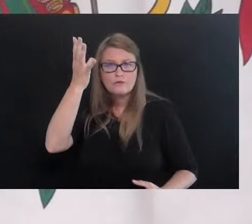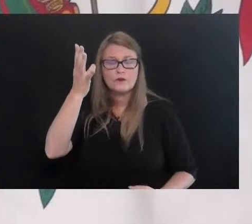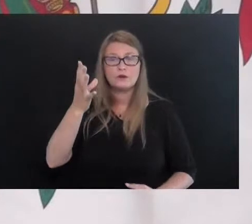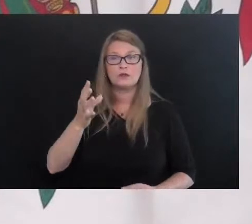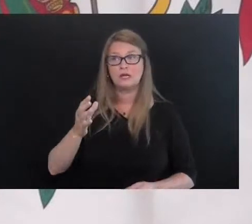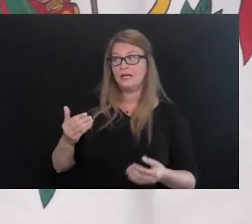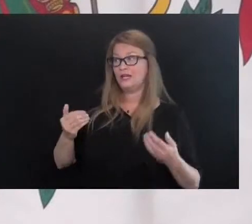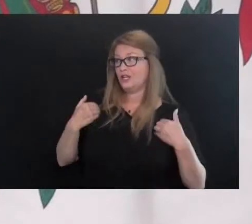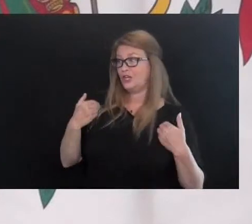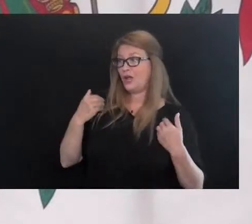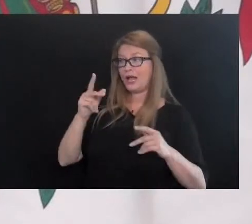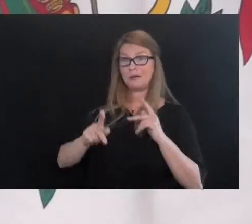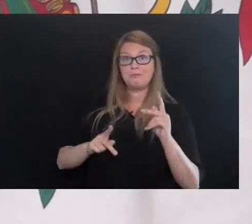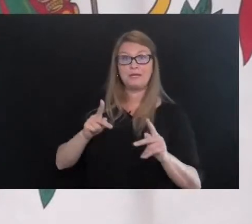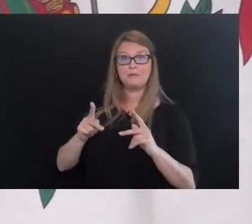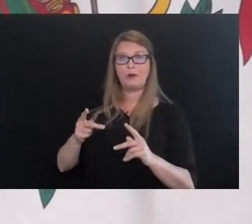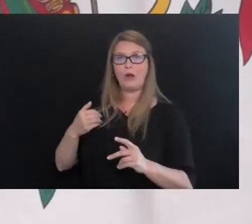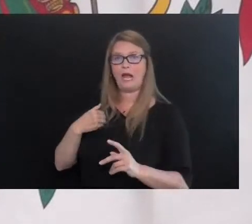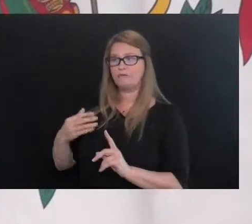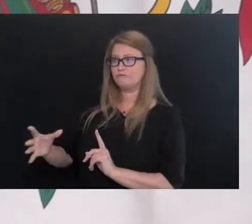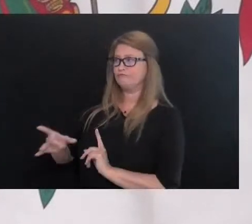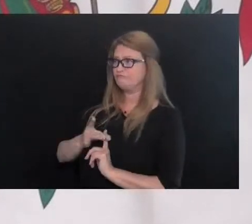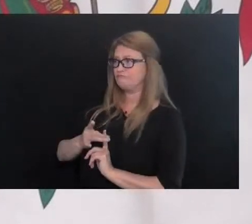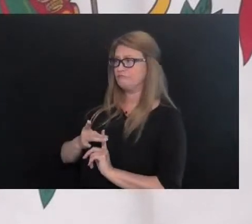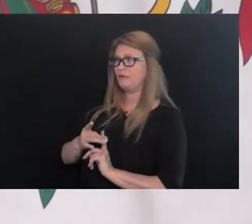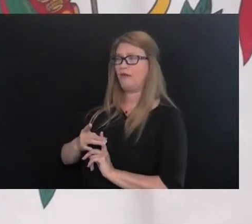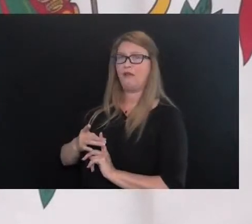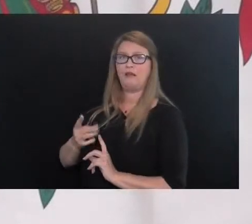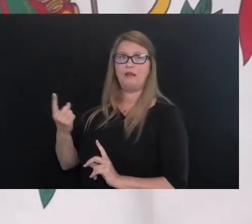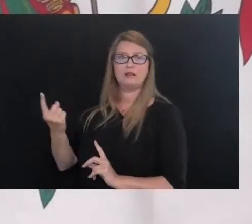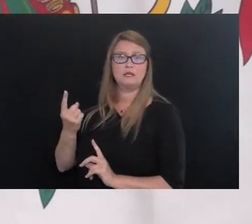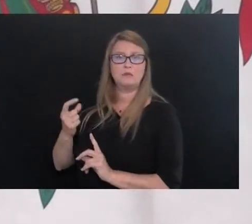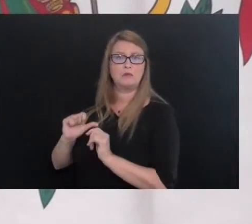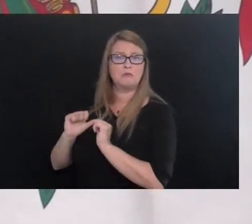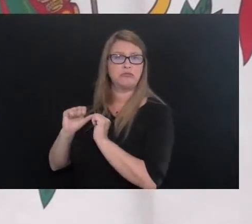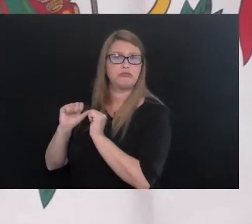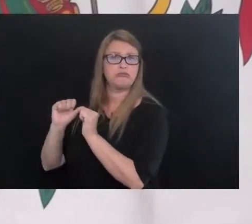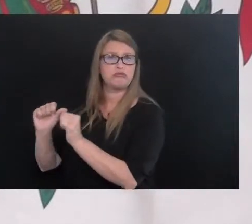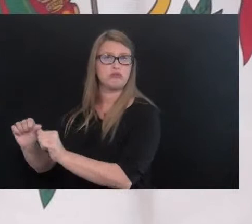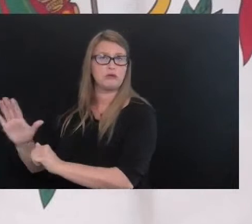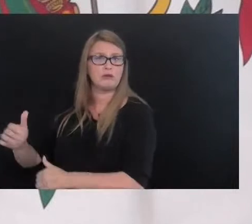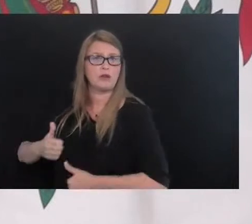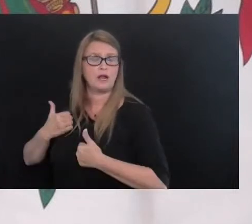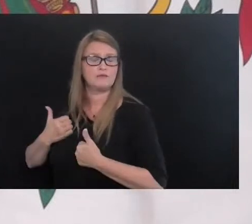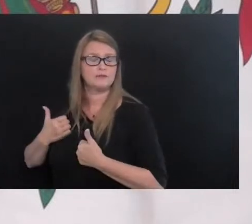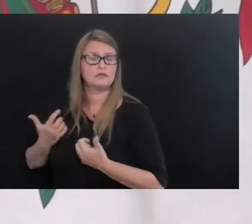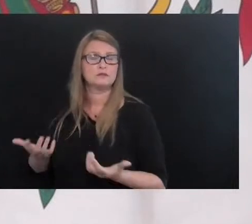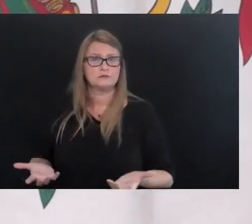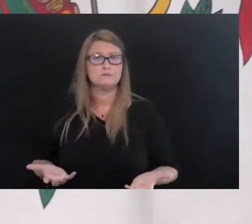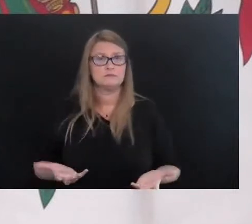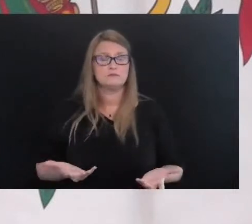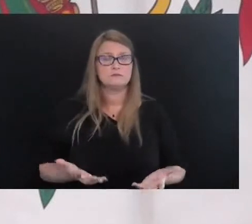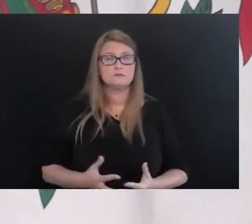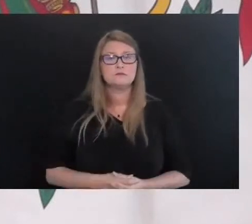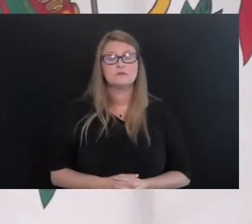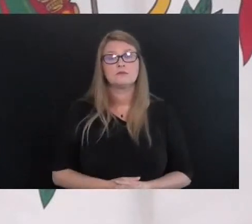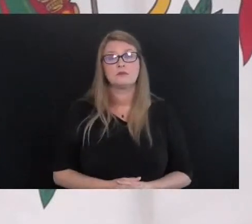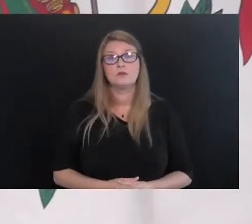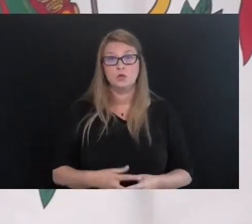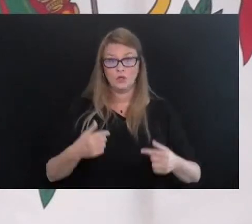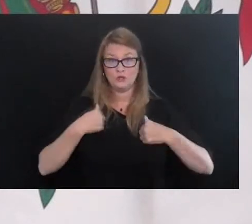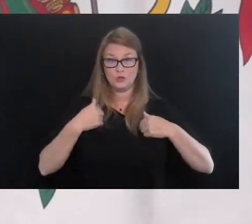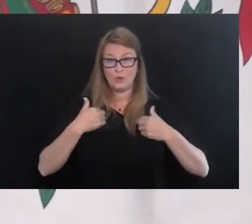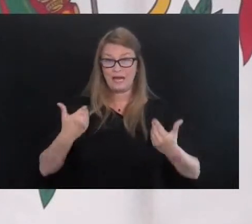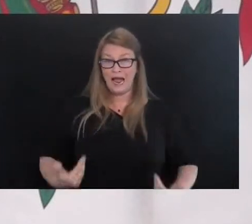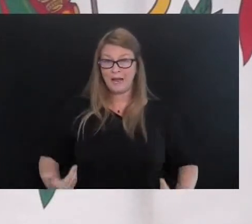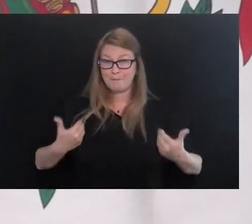our young people carry side effects throughout their life. Now, absolutely, when I come on here and I